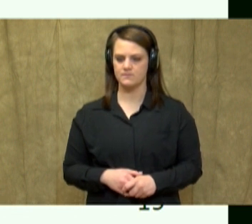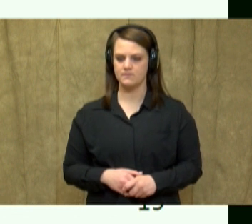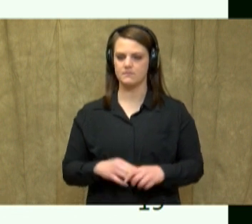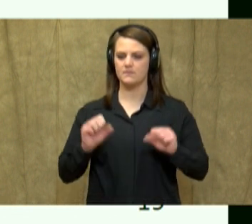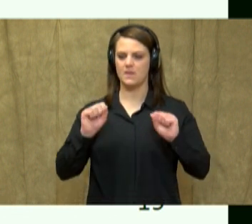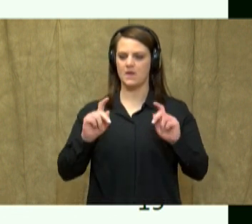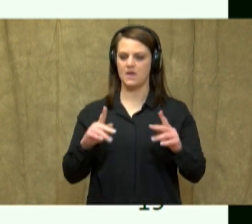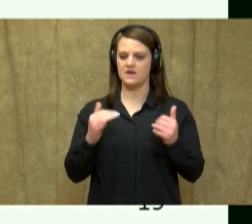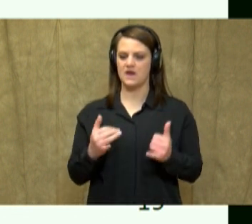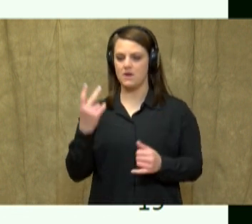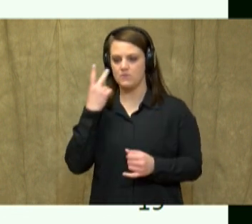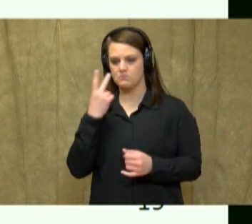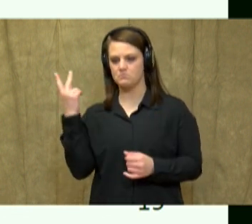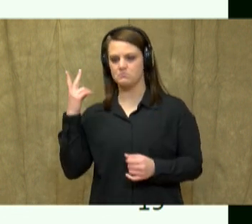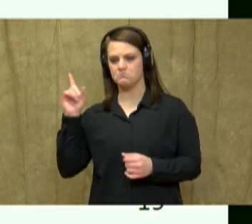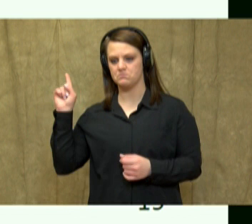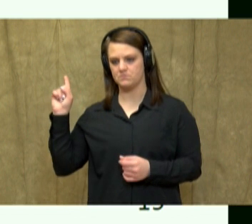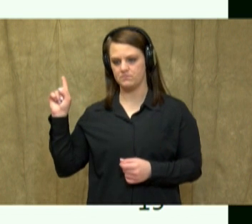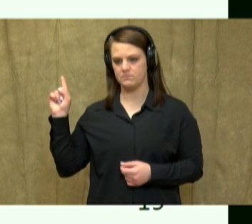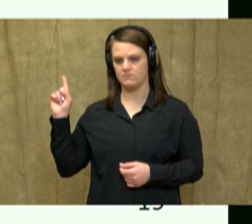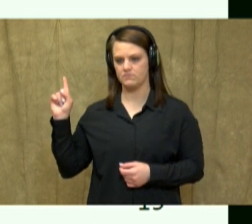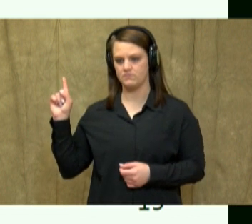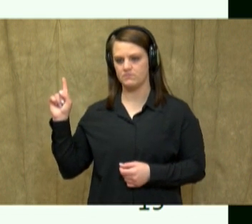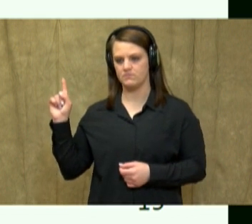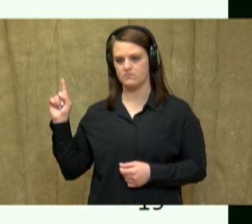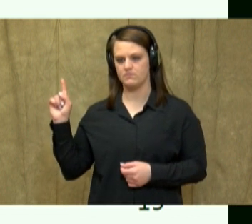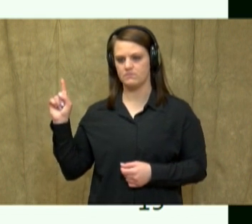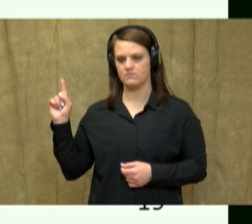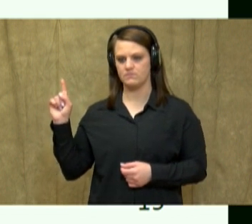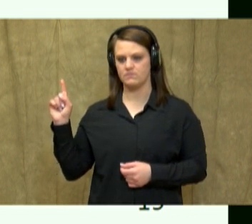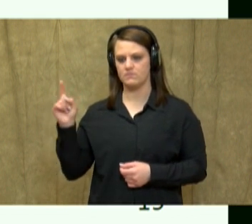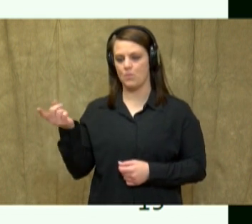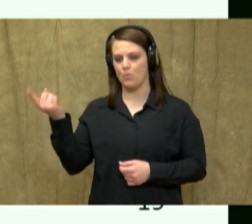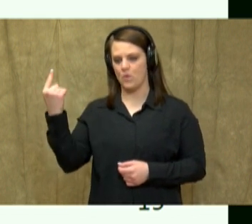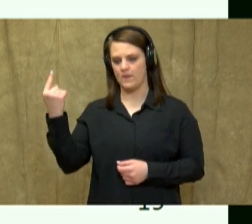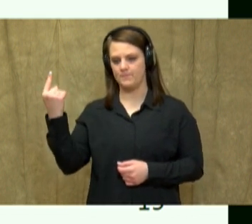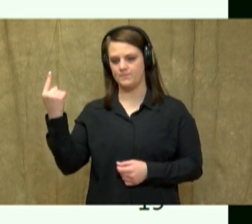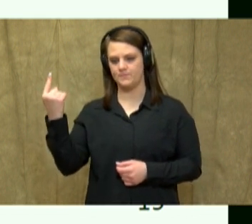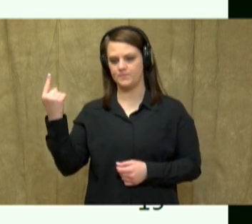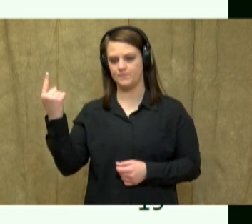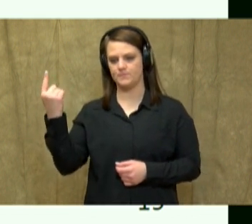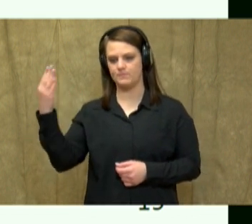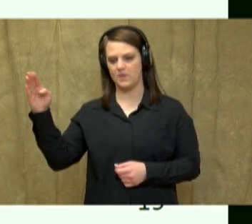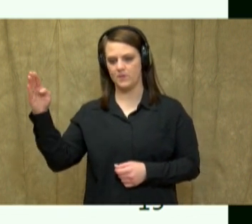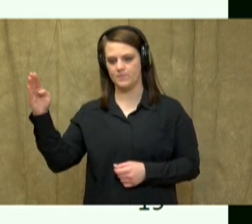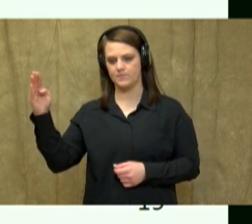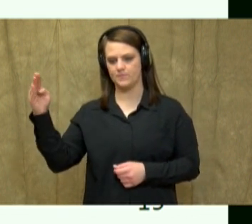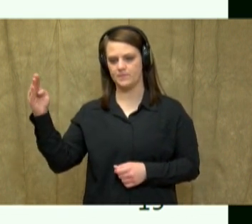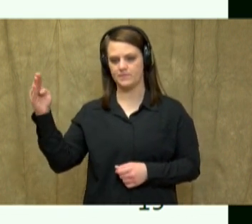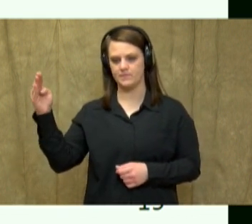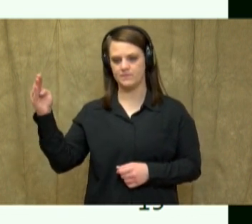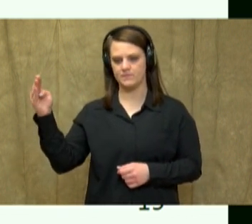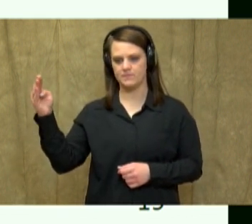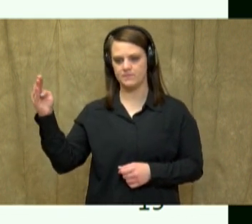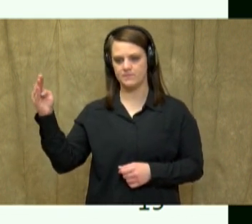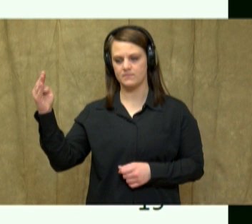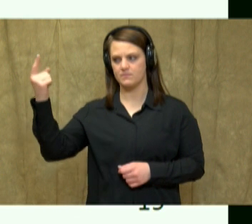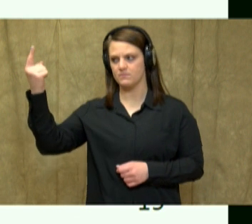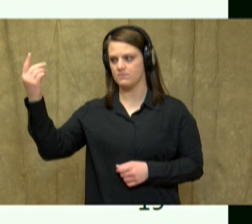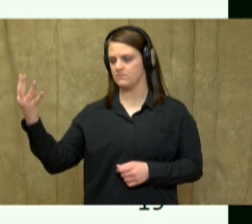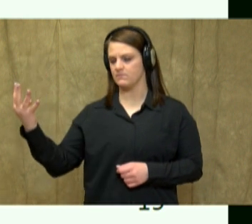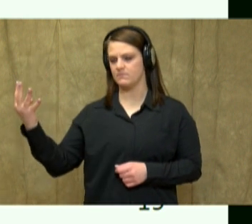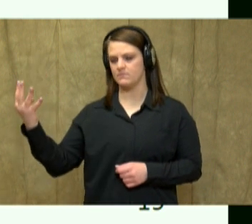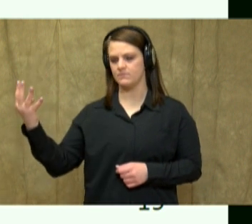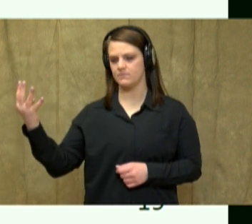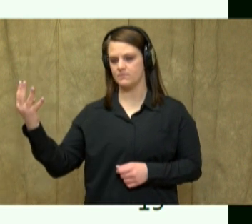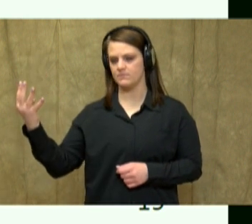All right, and when we look at it, we have one BB, which is blue, which is 1 out of